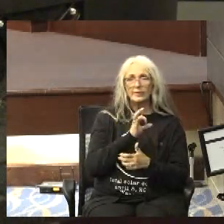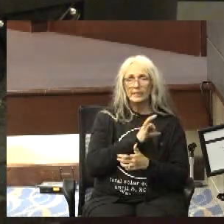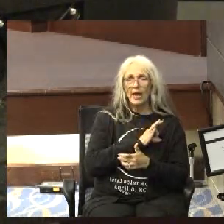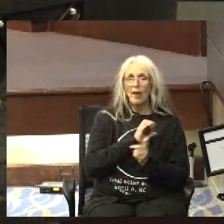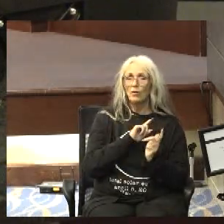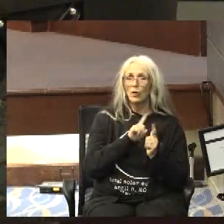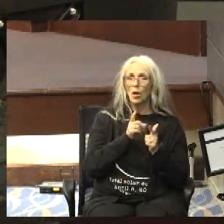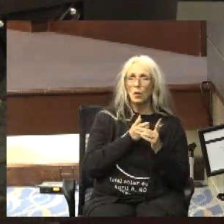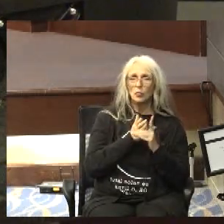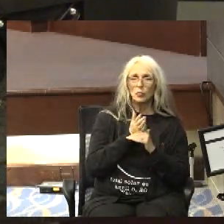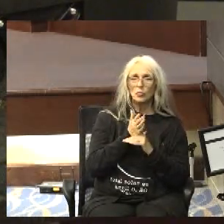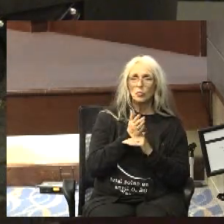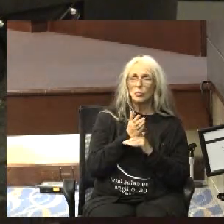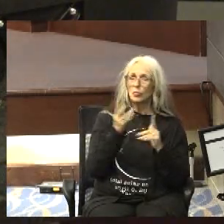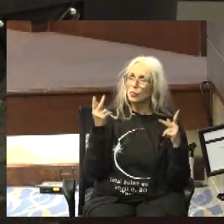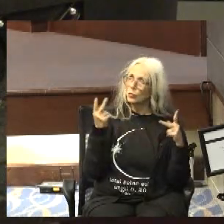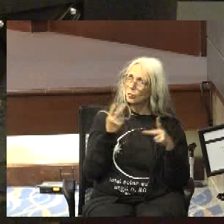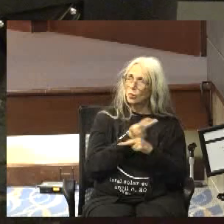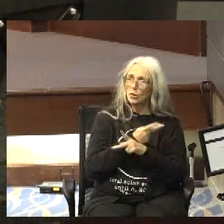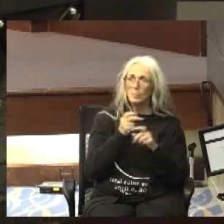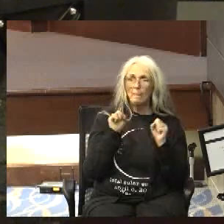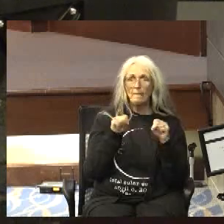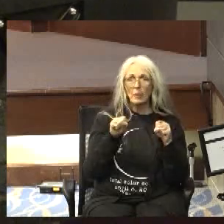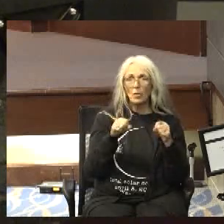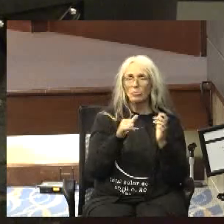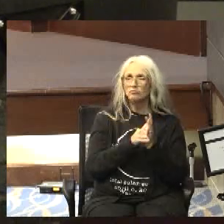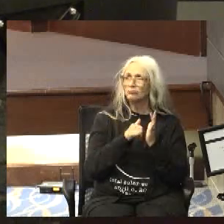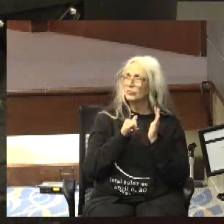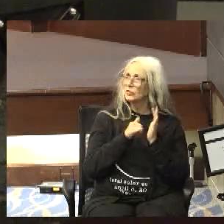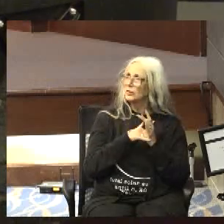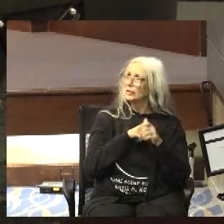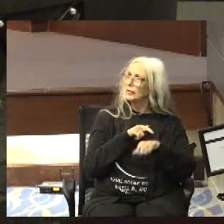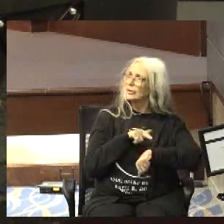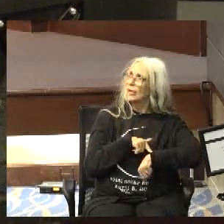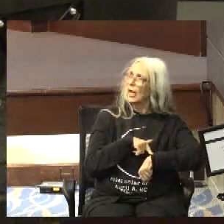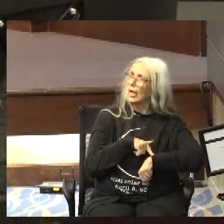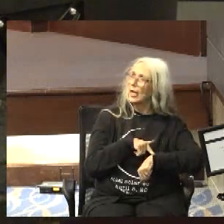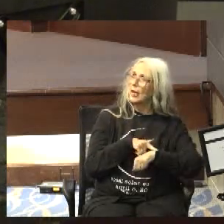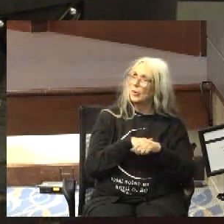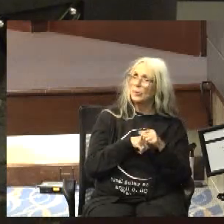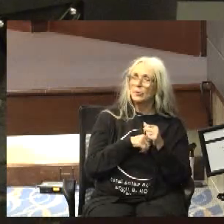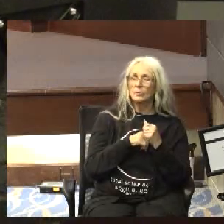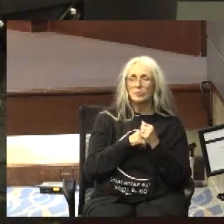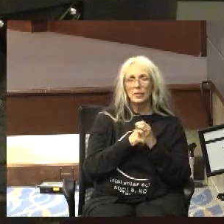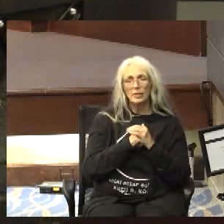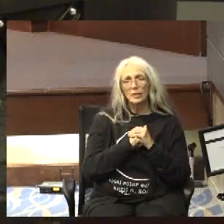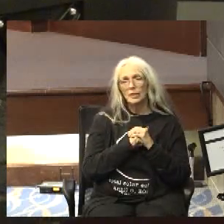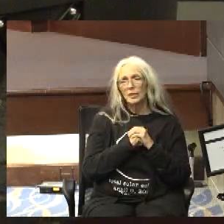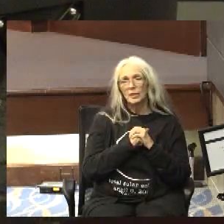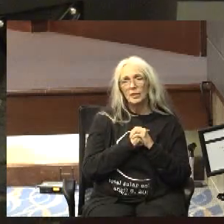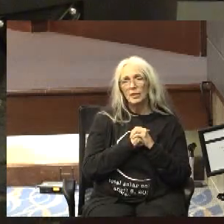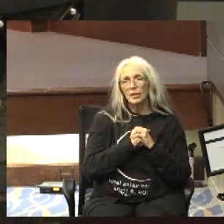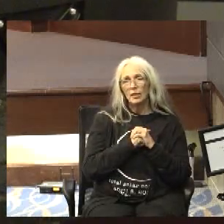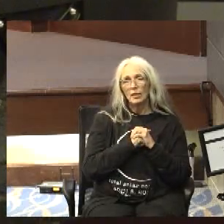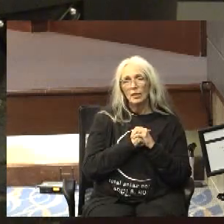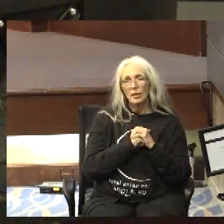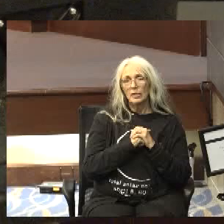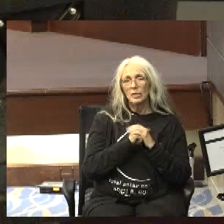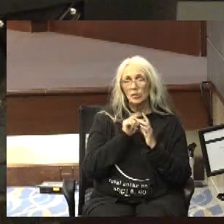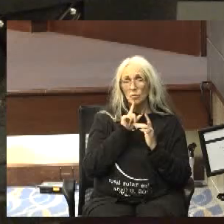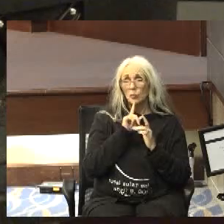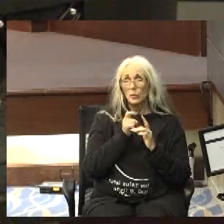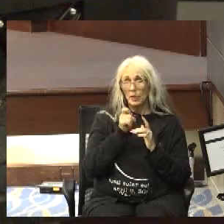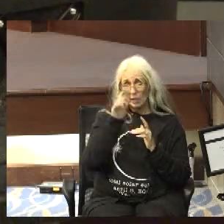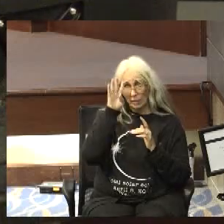through just like the worst possible time in construction and estimates and timing and supply chain and all that. To really come up